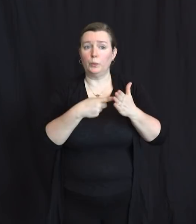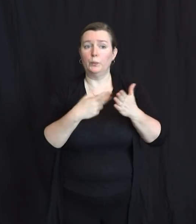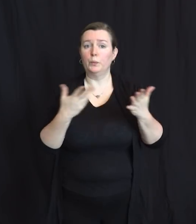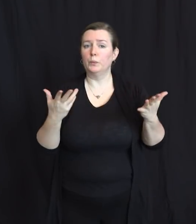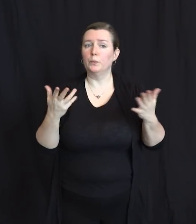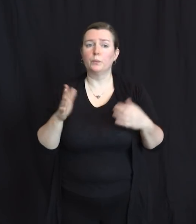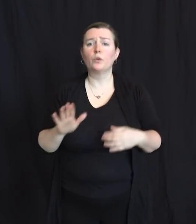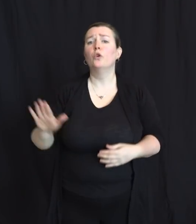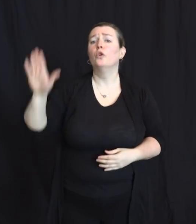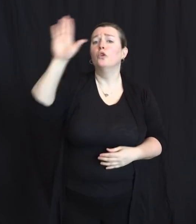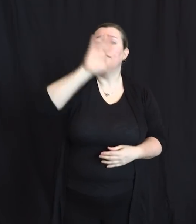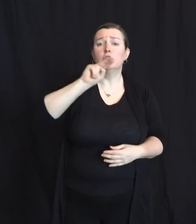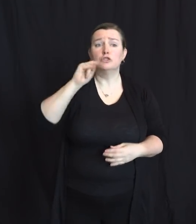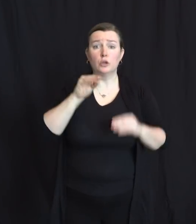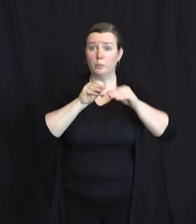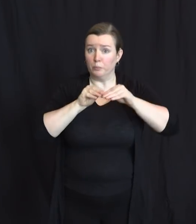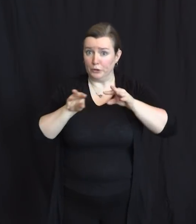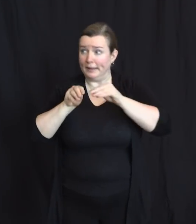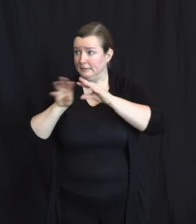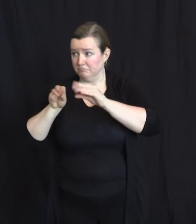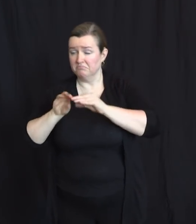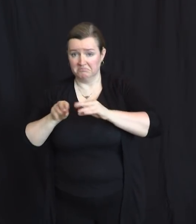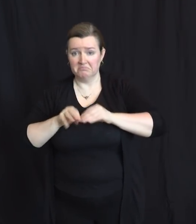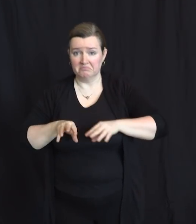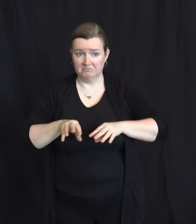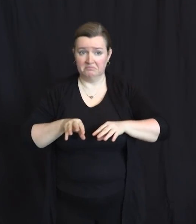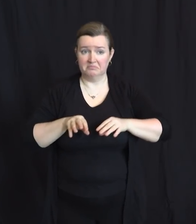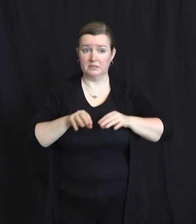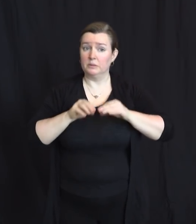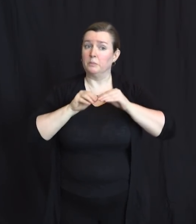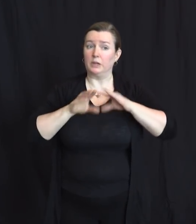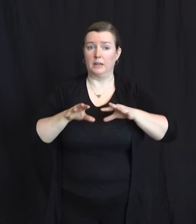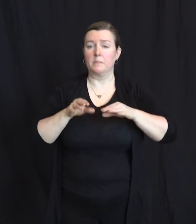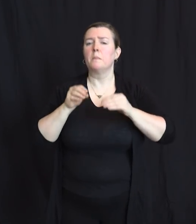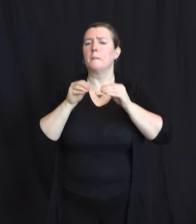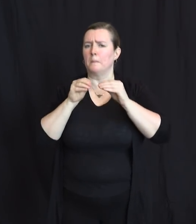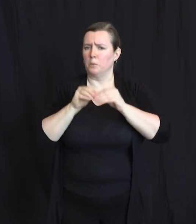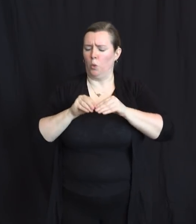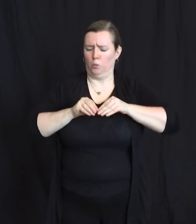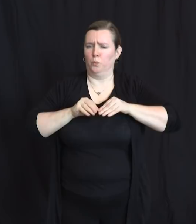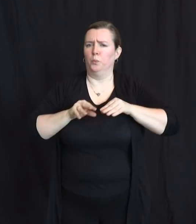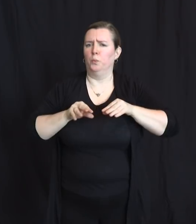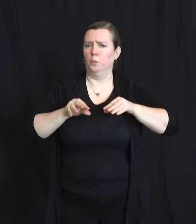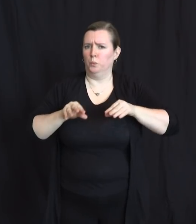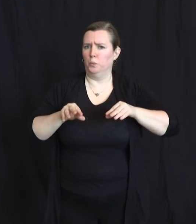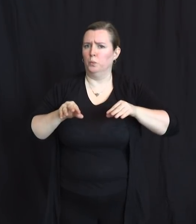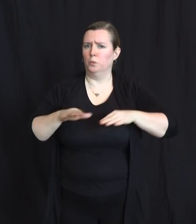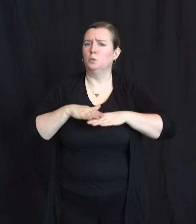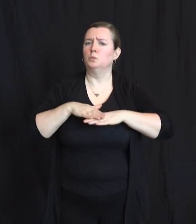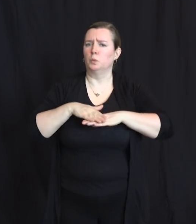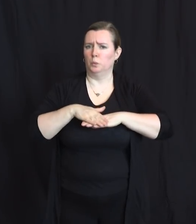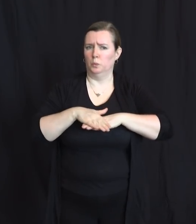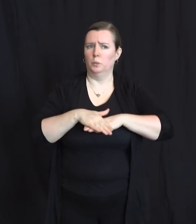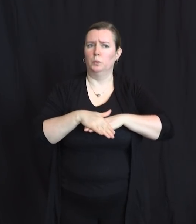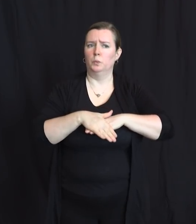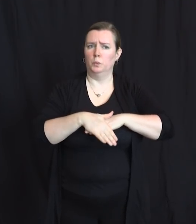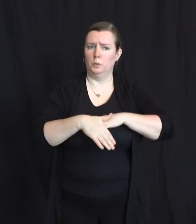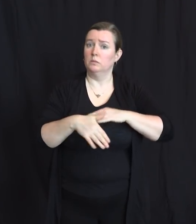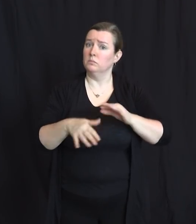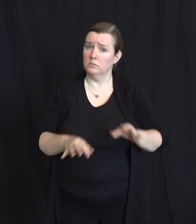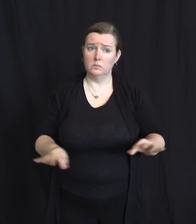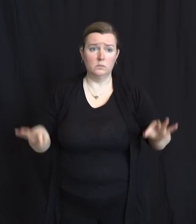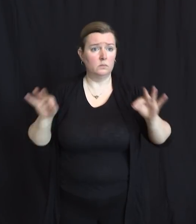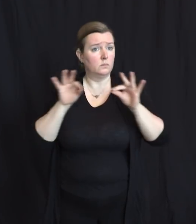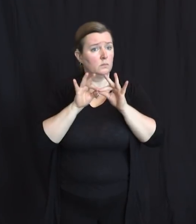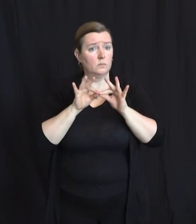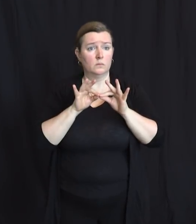state, and we see a slowing of the rate of spread. And you could see this is a meaningful slowing. We changed our color code